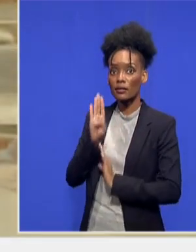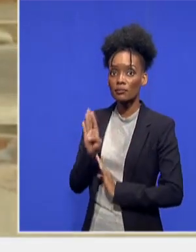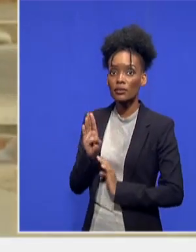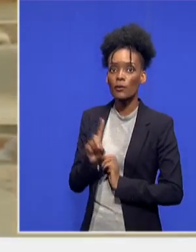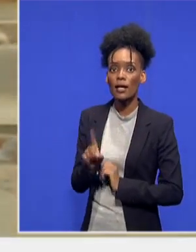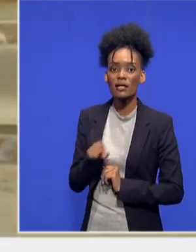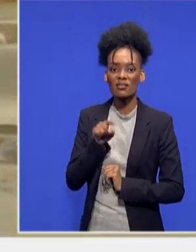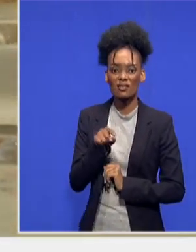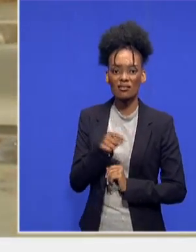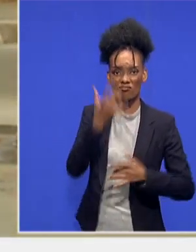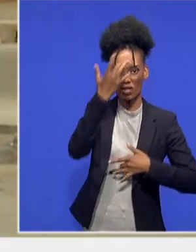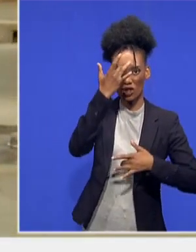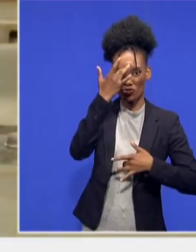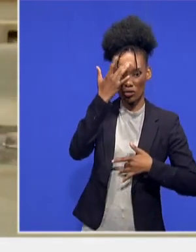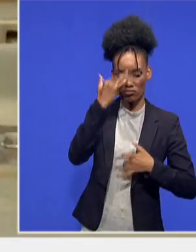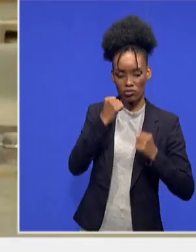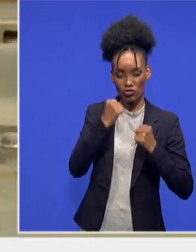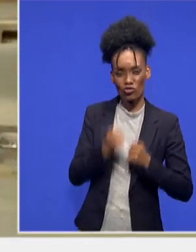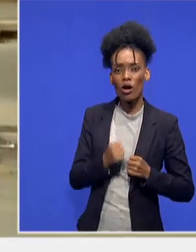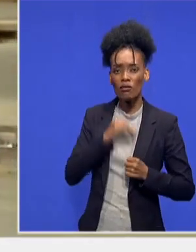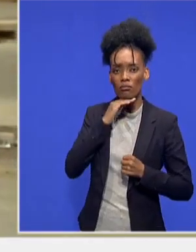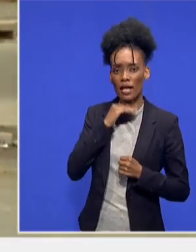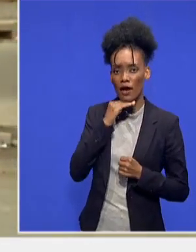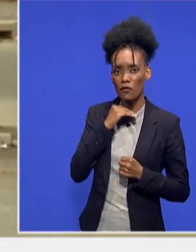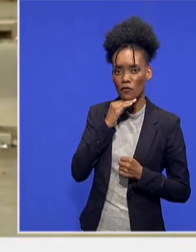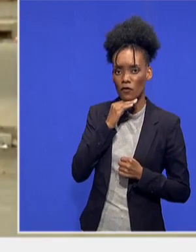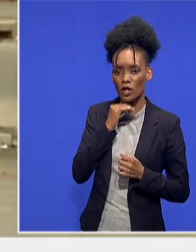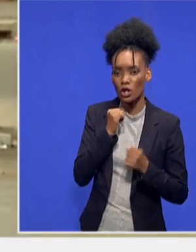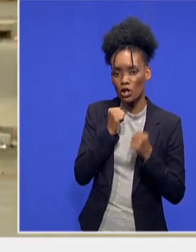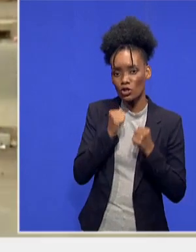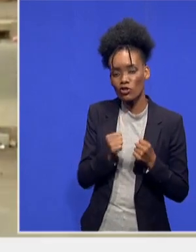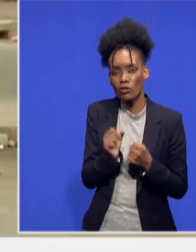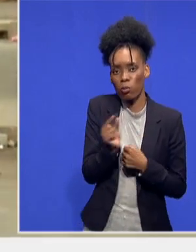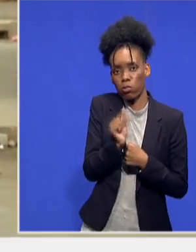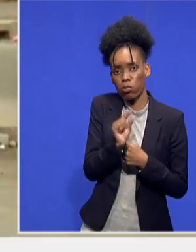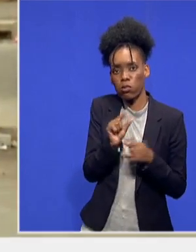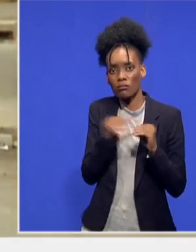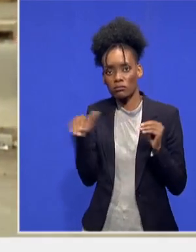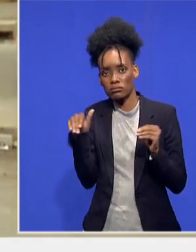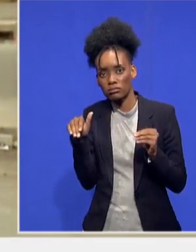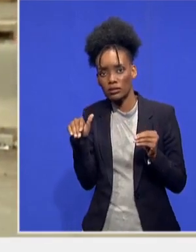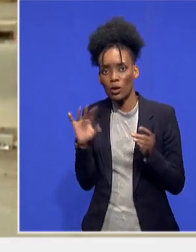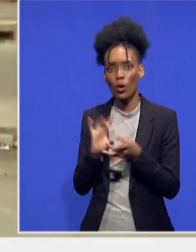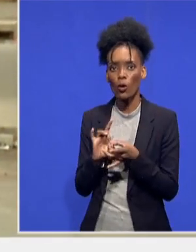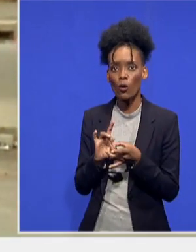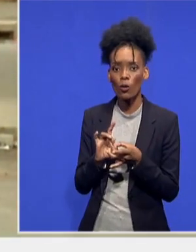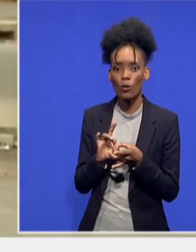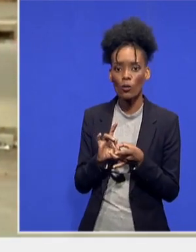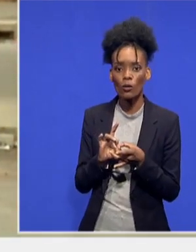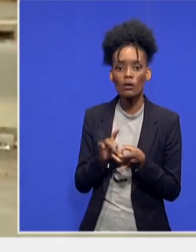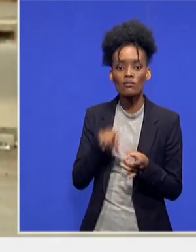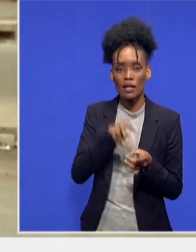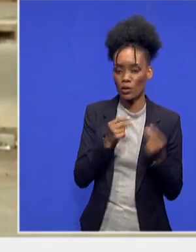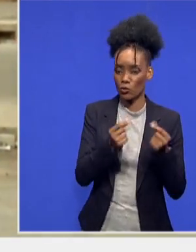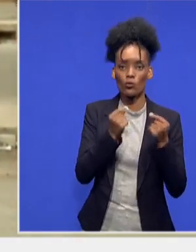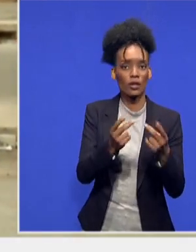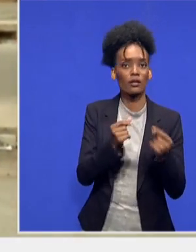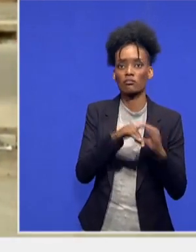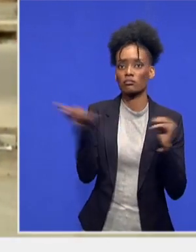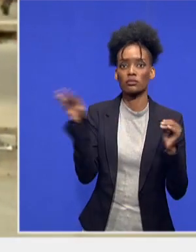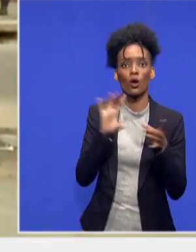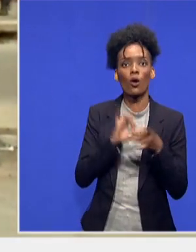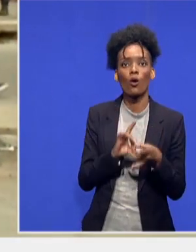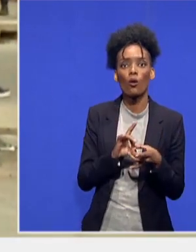enough, that were already waiting to be released, you must expedite their release so that they go